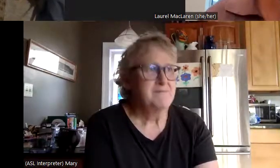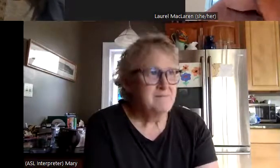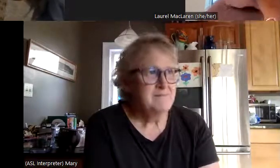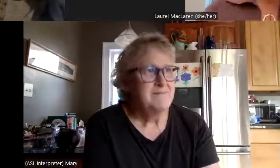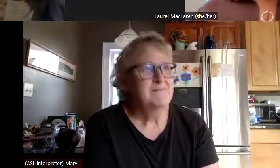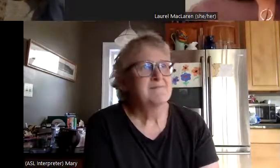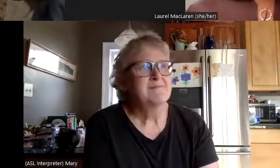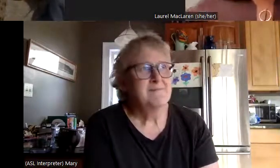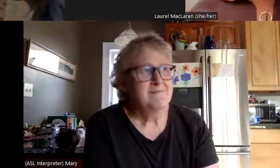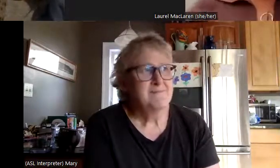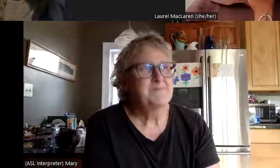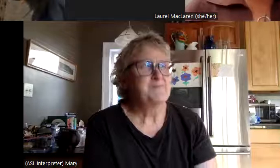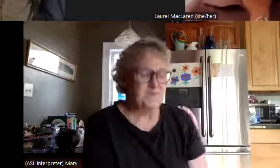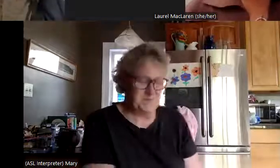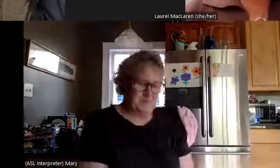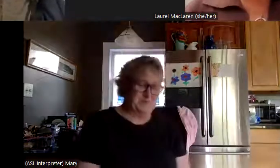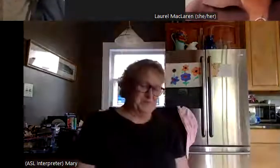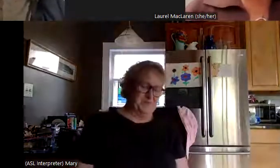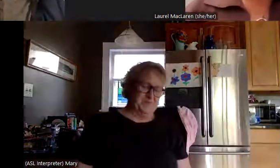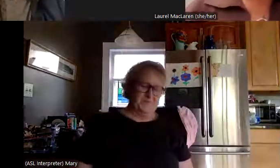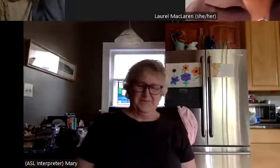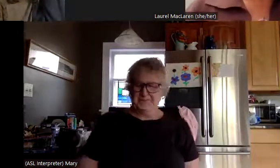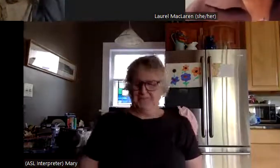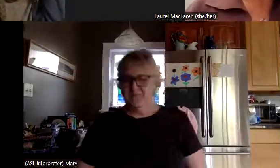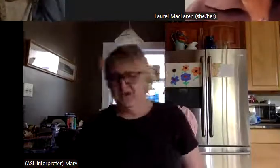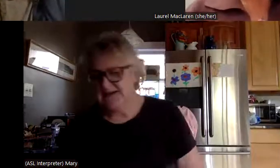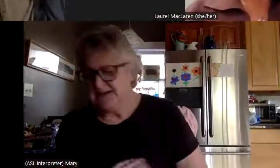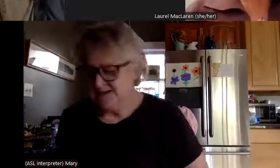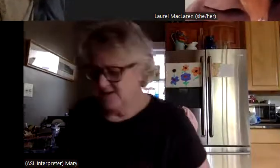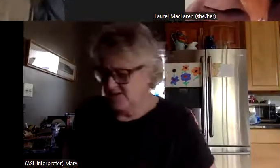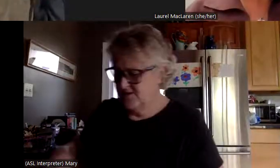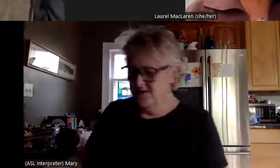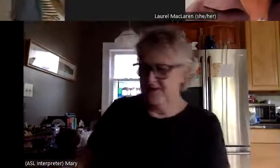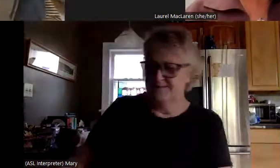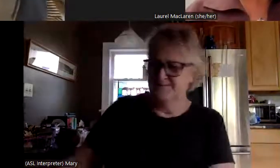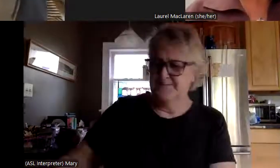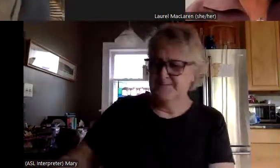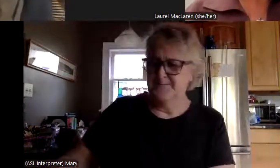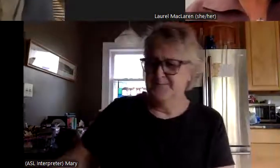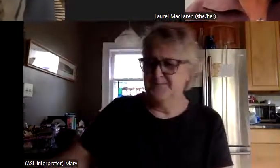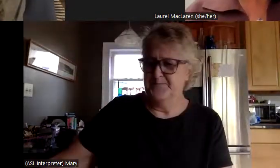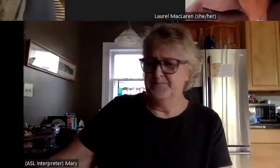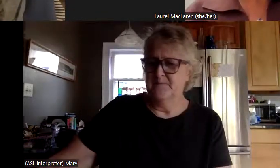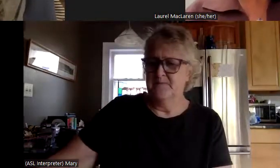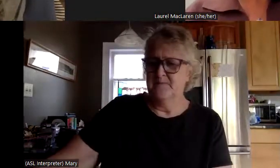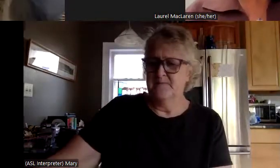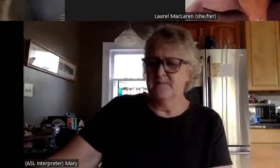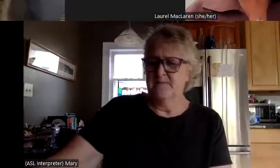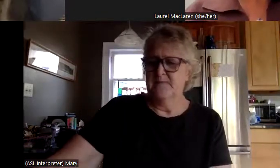Okay. All right. Well, shall we get going today? Sounds good. Yes.